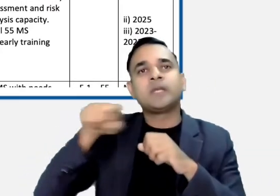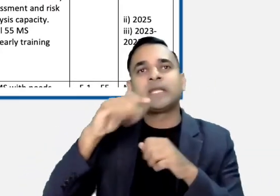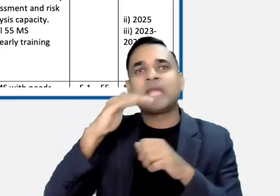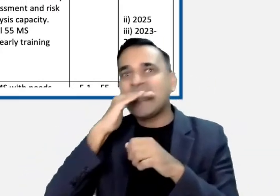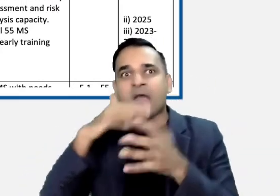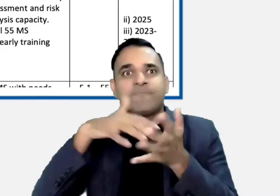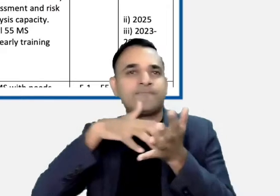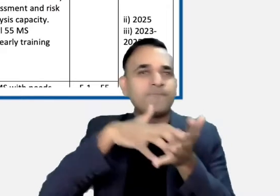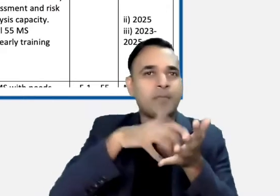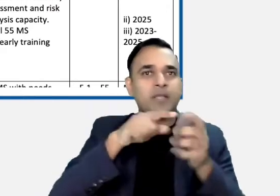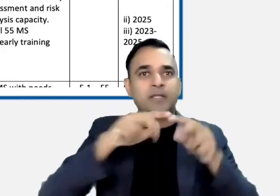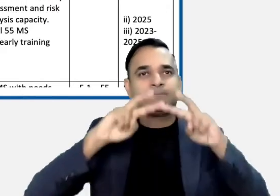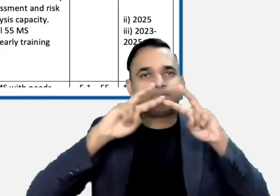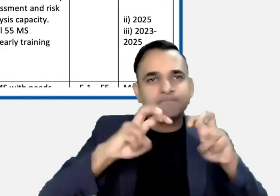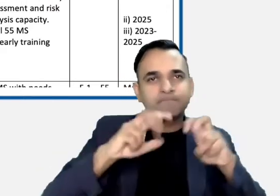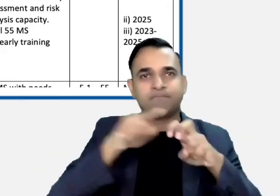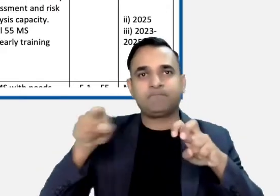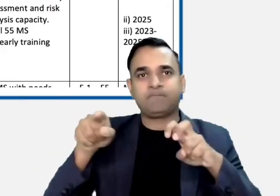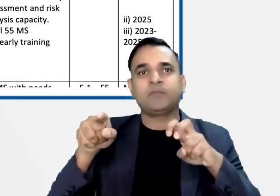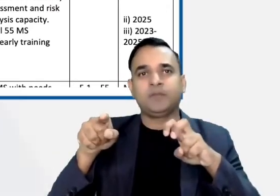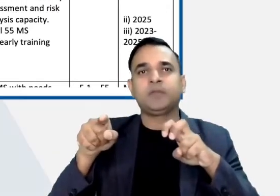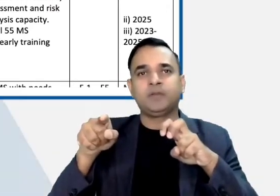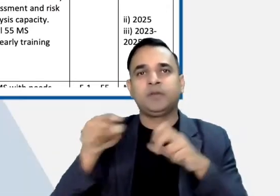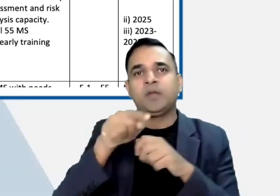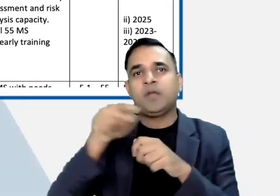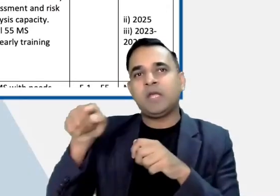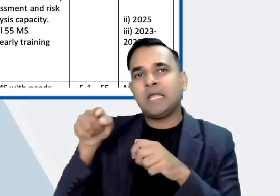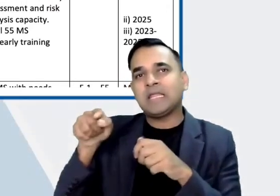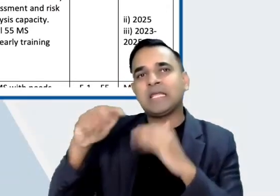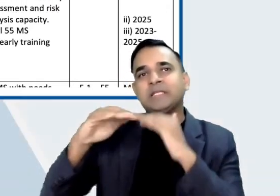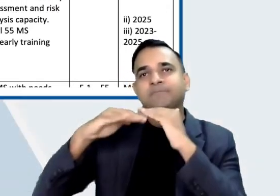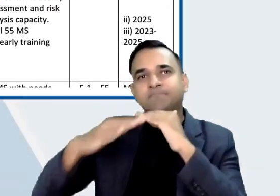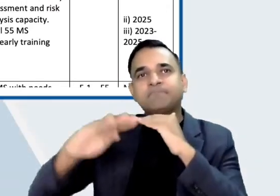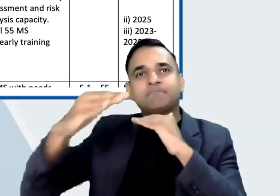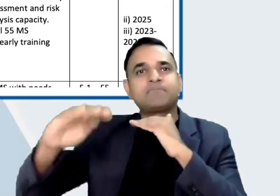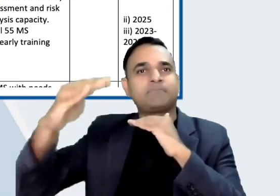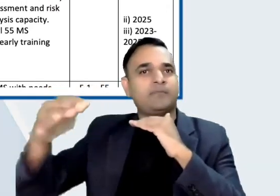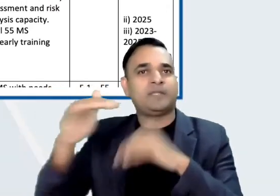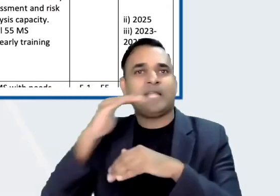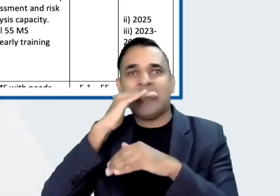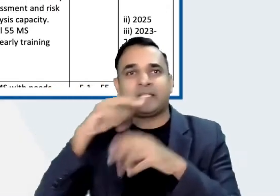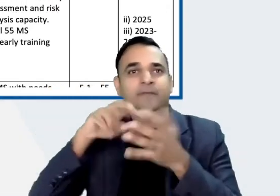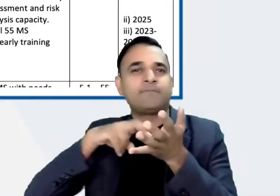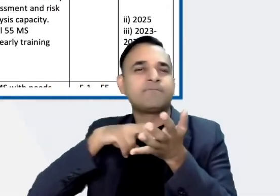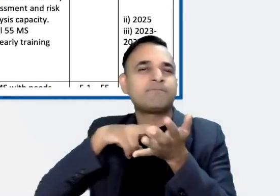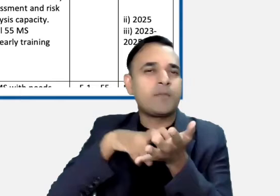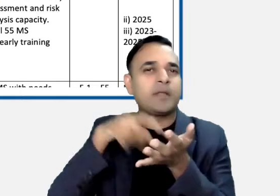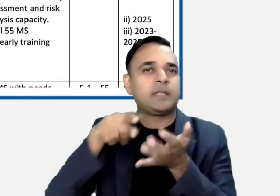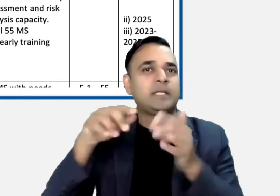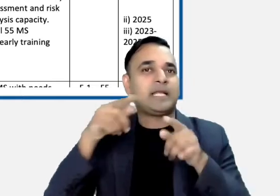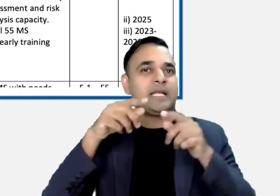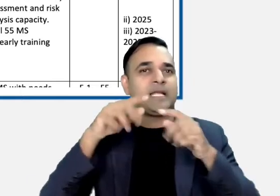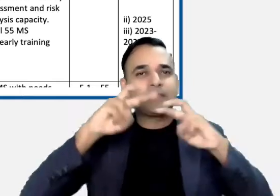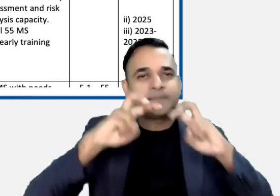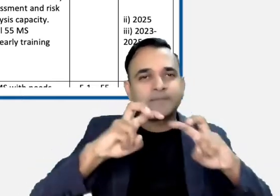in a risk and vulnerability assessment and a risk analysis capacity. And we all